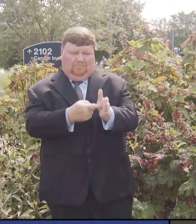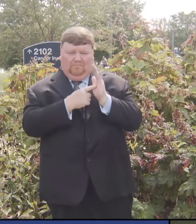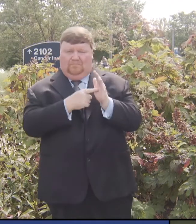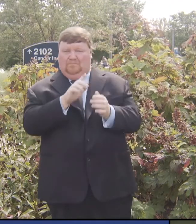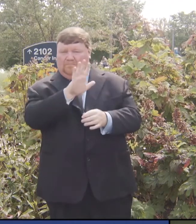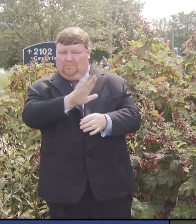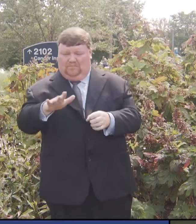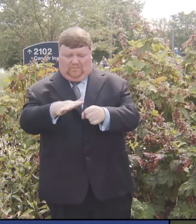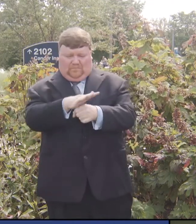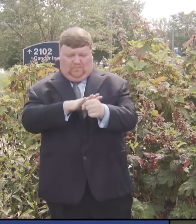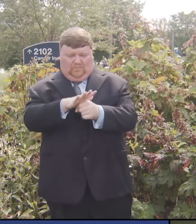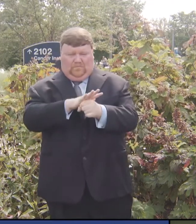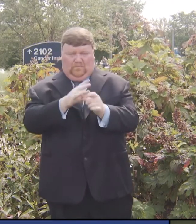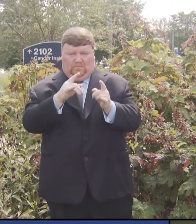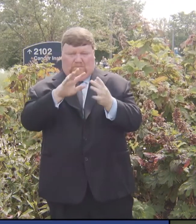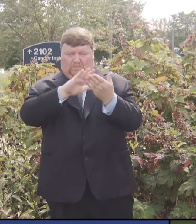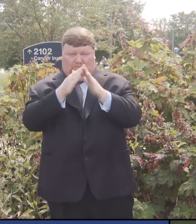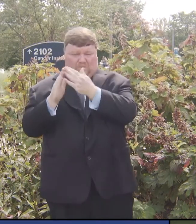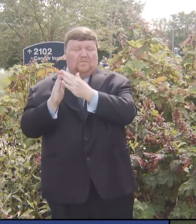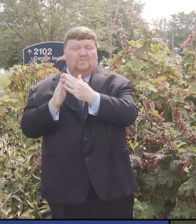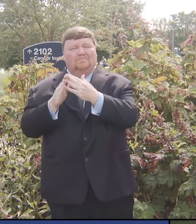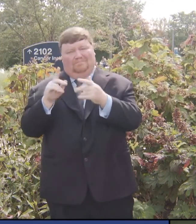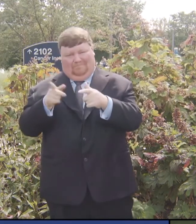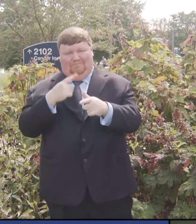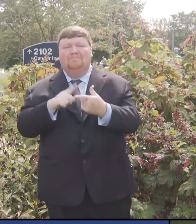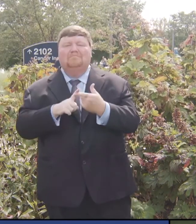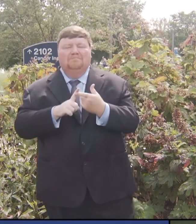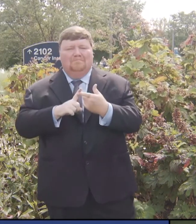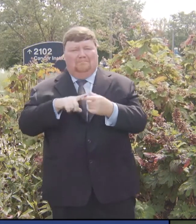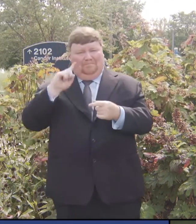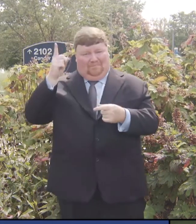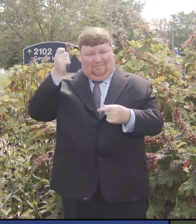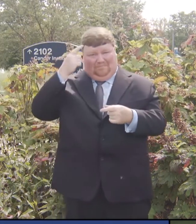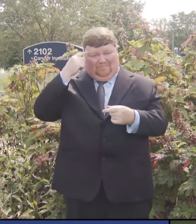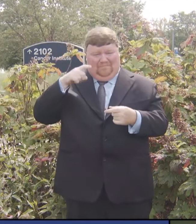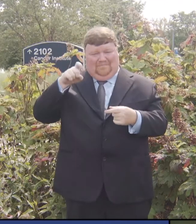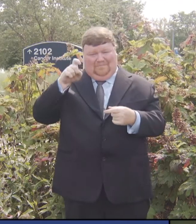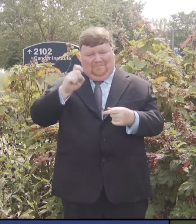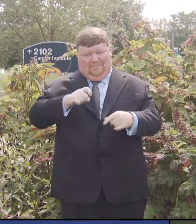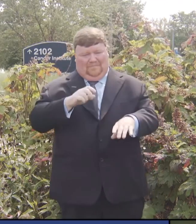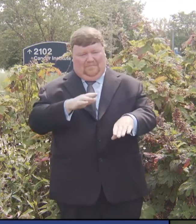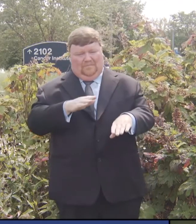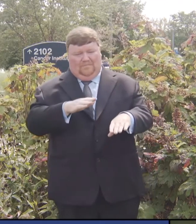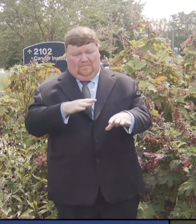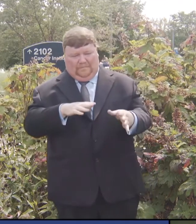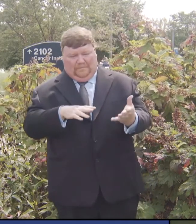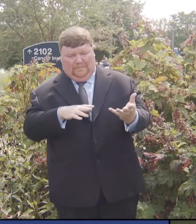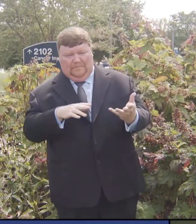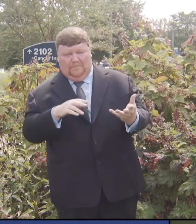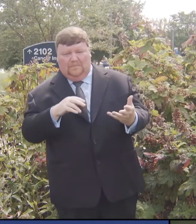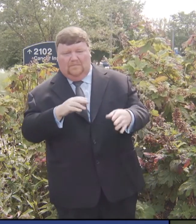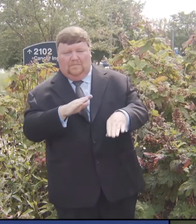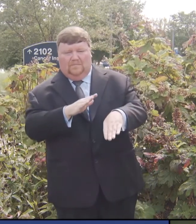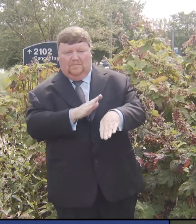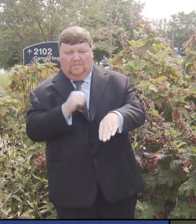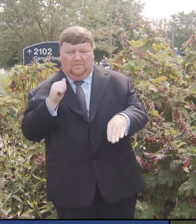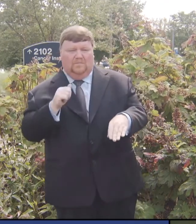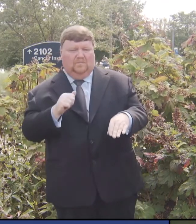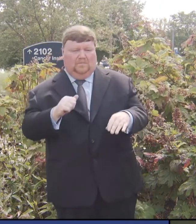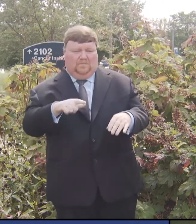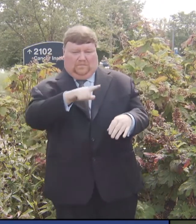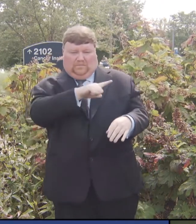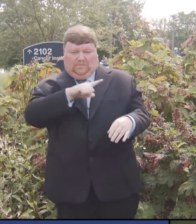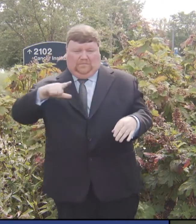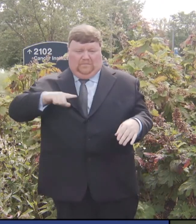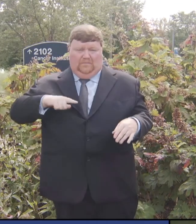their local communities. And at that point, that's when the governor called upon the legislature to say, please, you move forward with action in